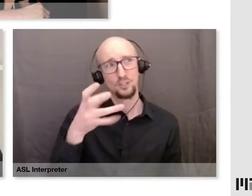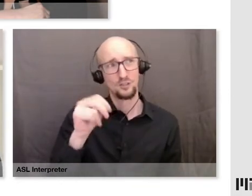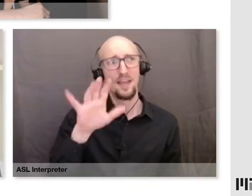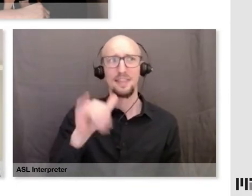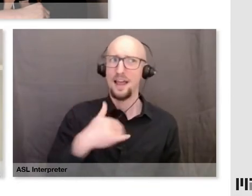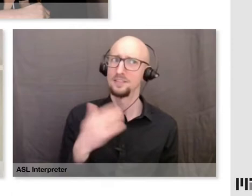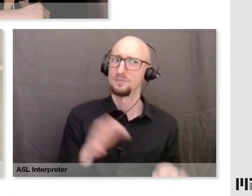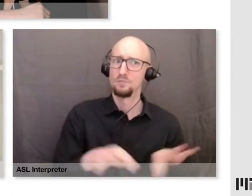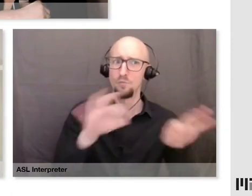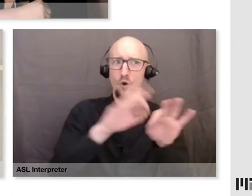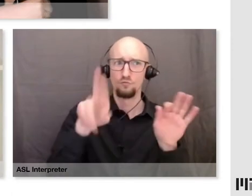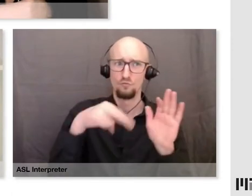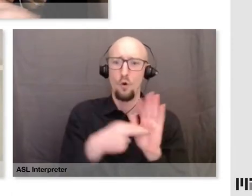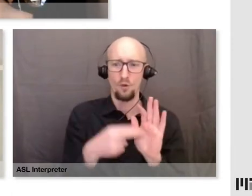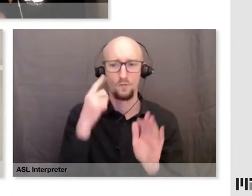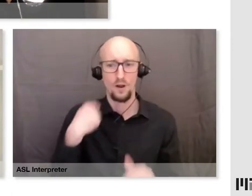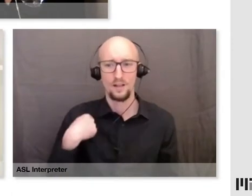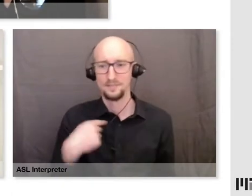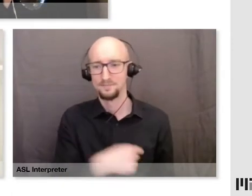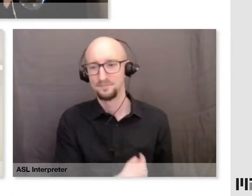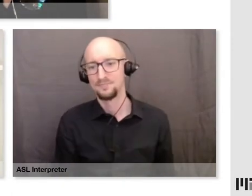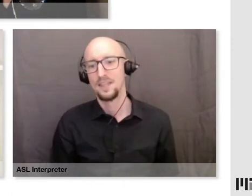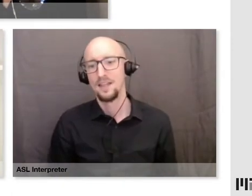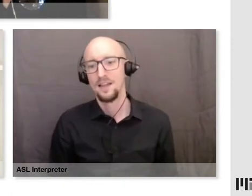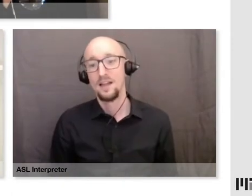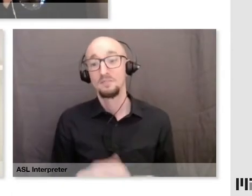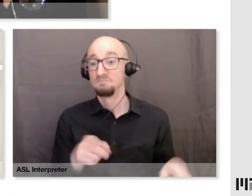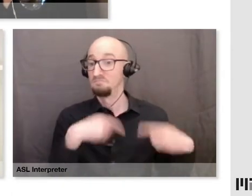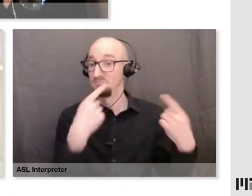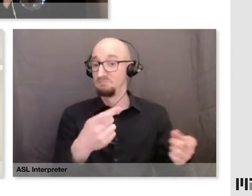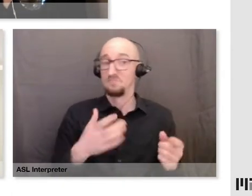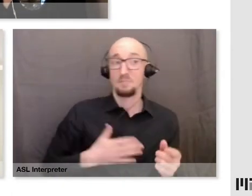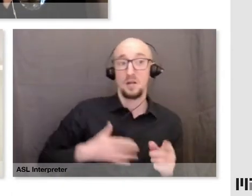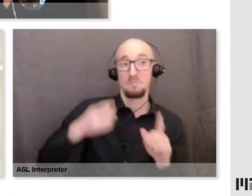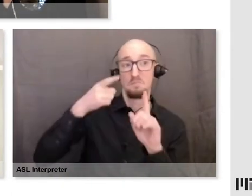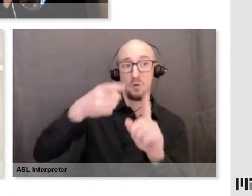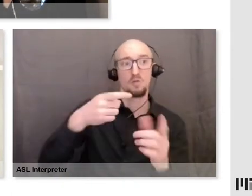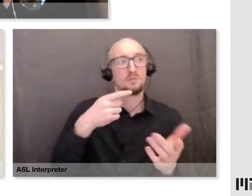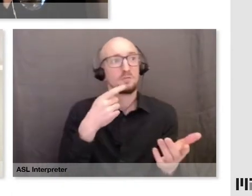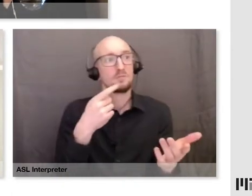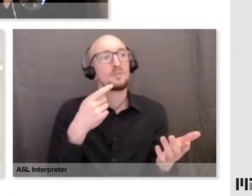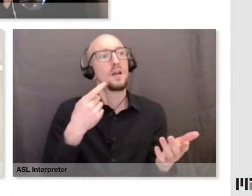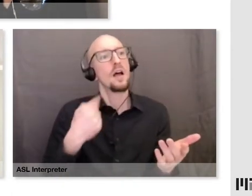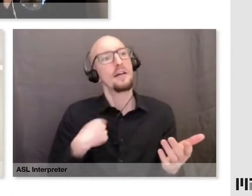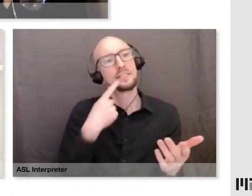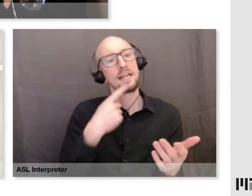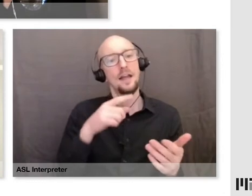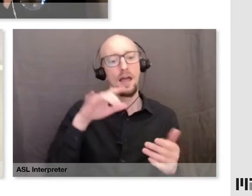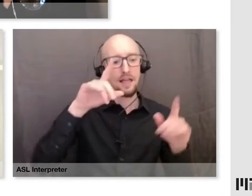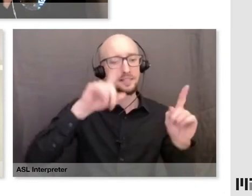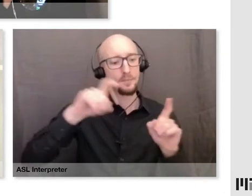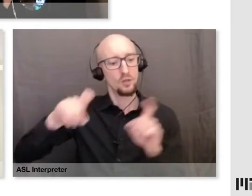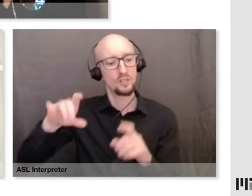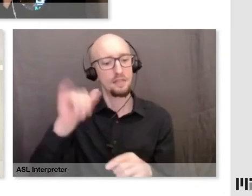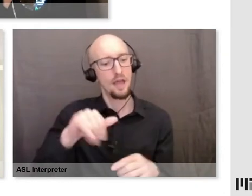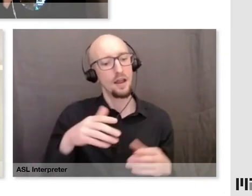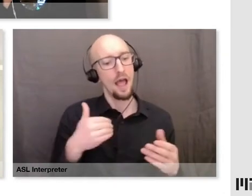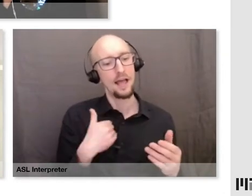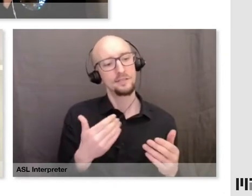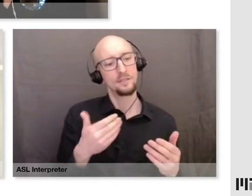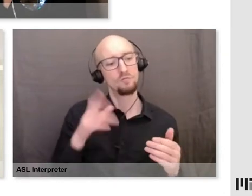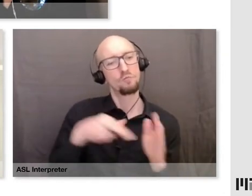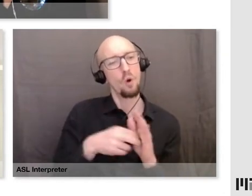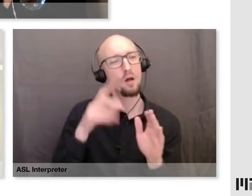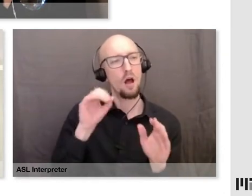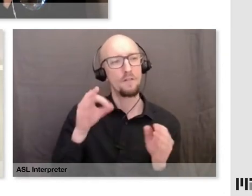role. And so I've argued that they play the sort of mediatory role of an And they are